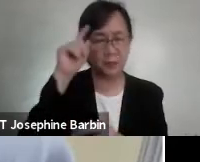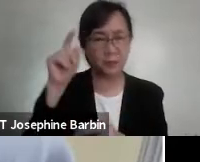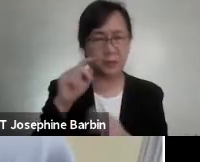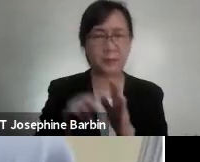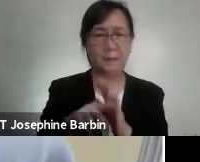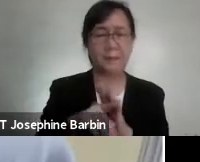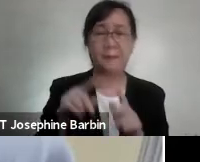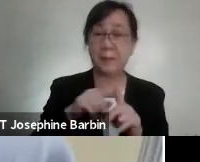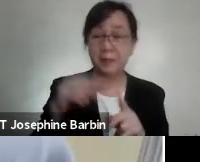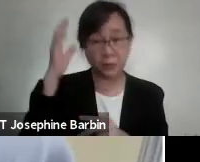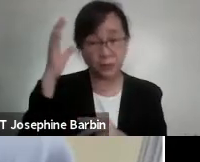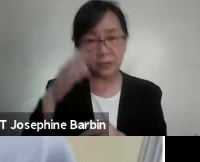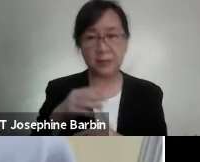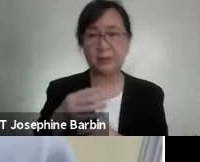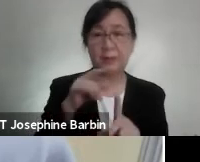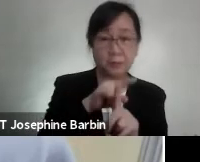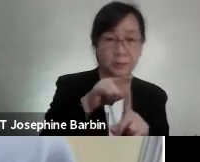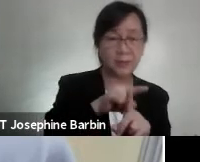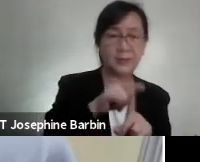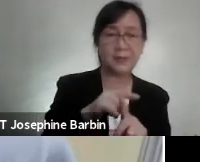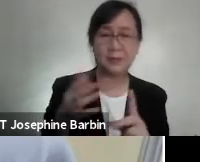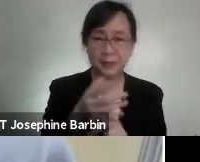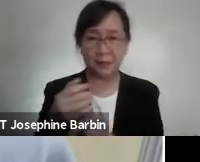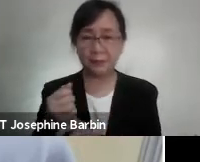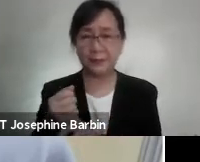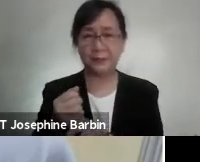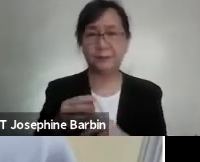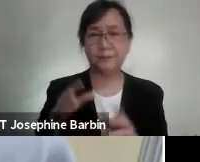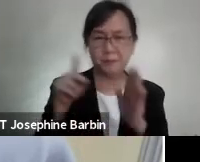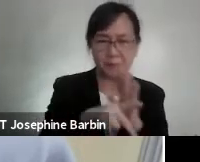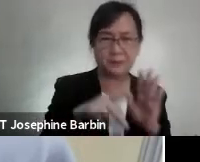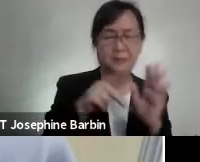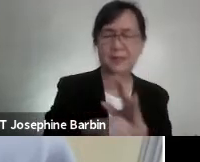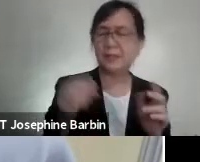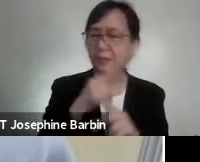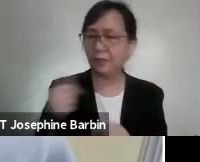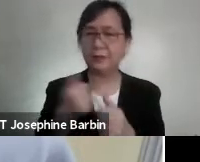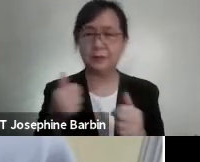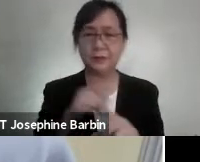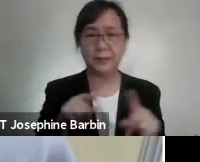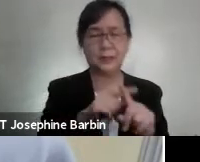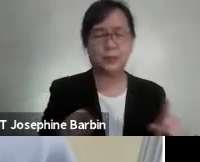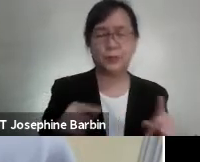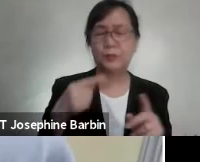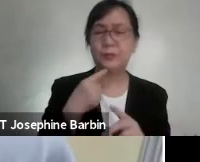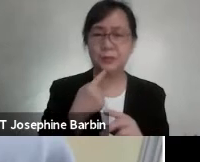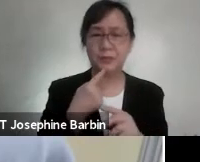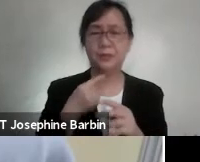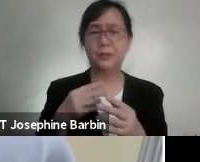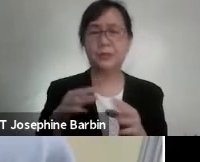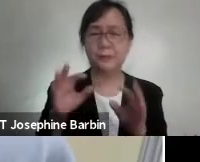about things like bullying, kidnapping, murder, and all kinds of quite serious forms